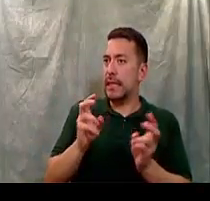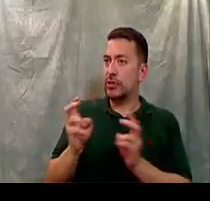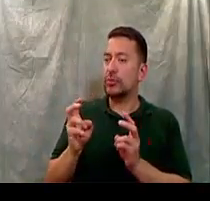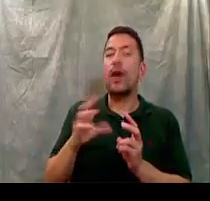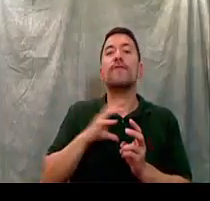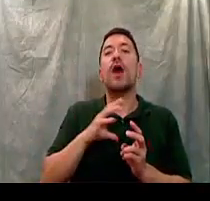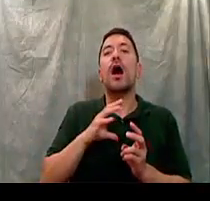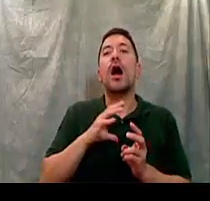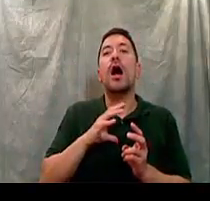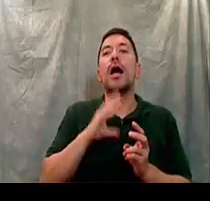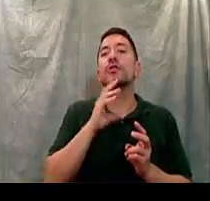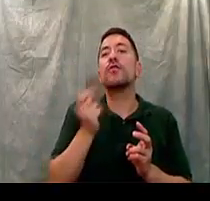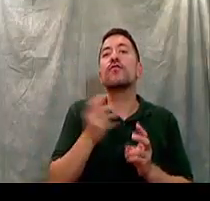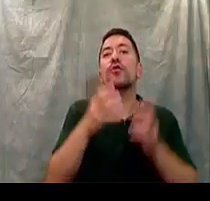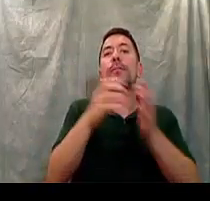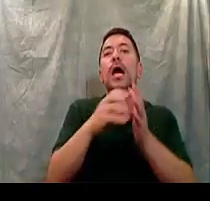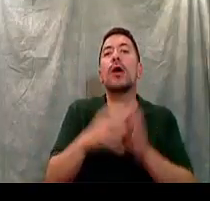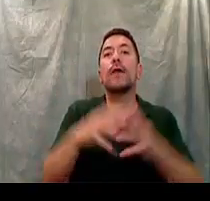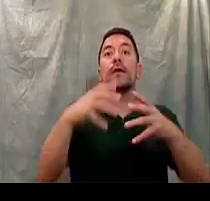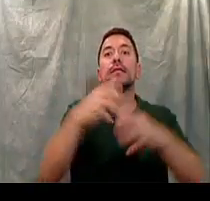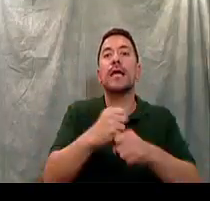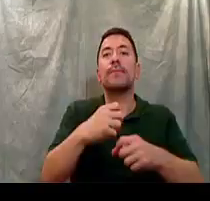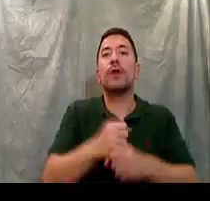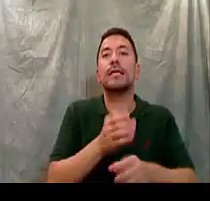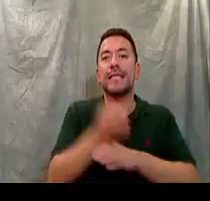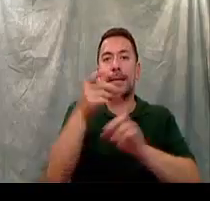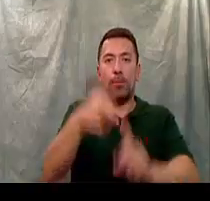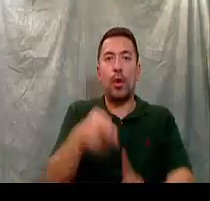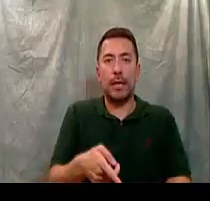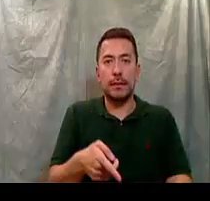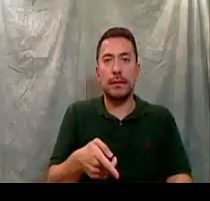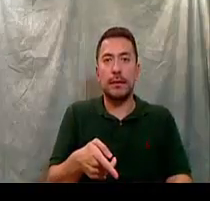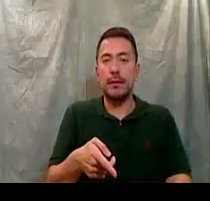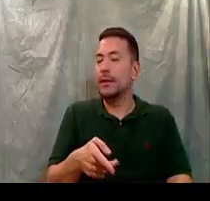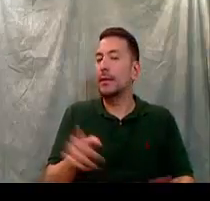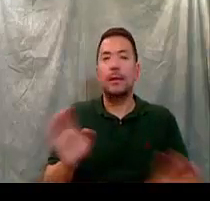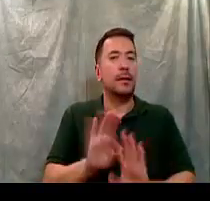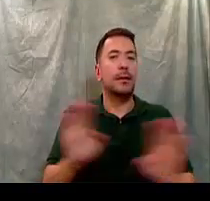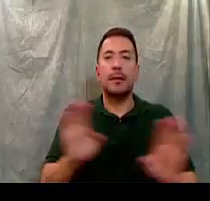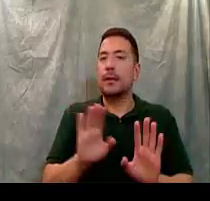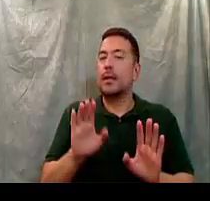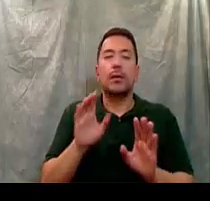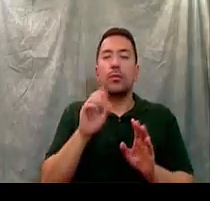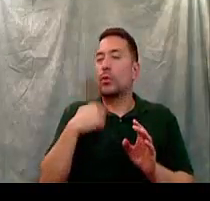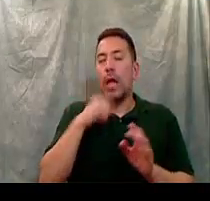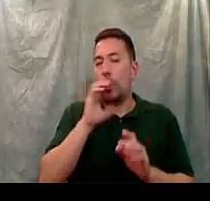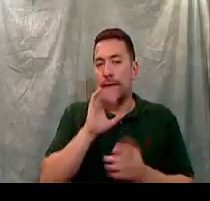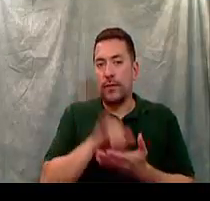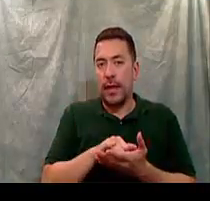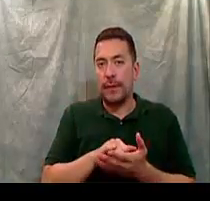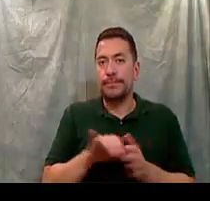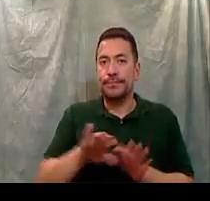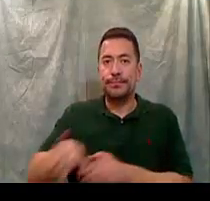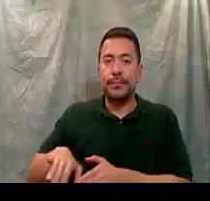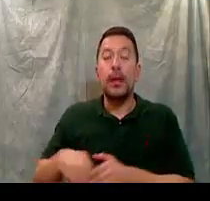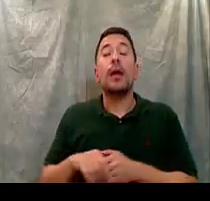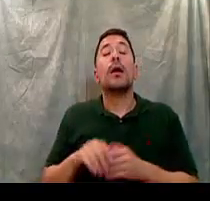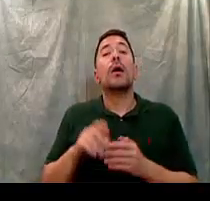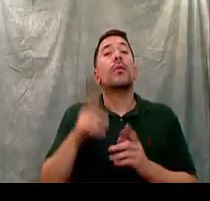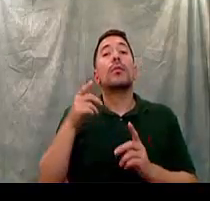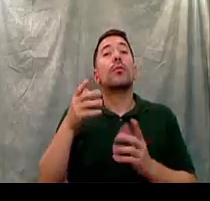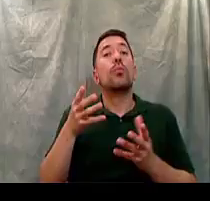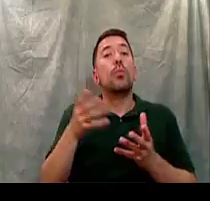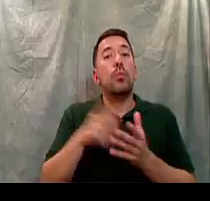couple paragraphs for each of these articles and summarize the key points of each article. That is not what we're looking for. What we're looking for is for you